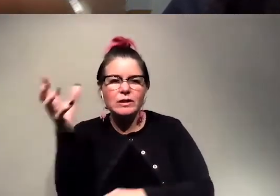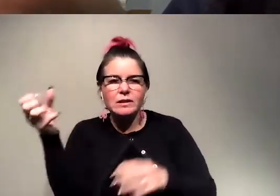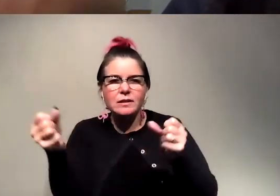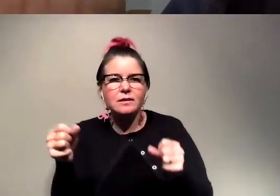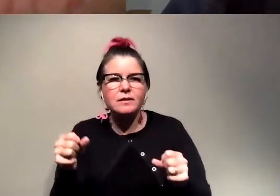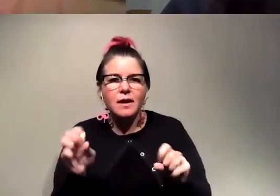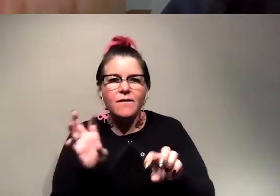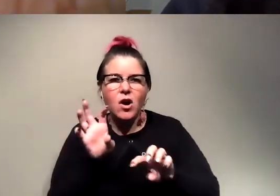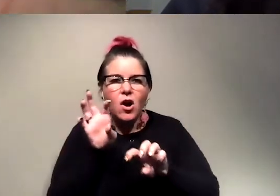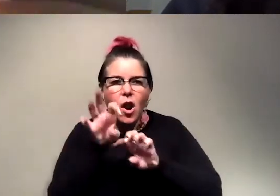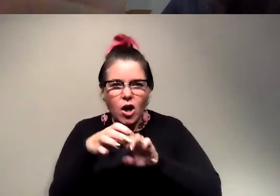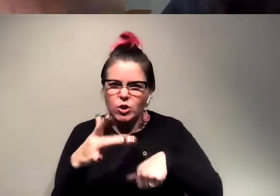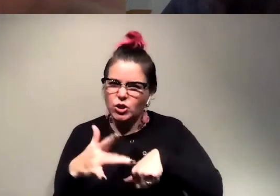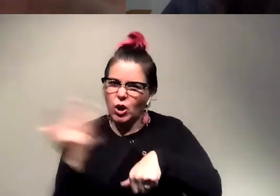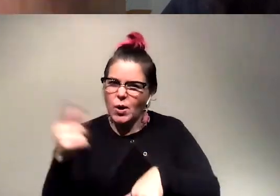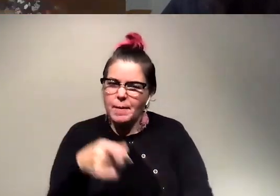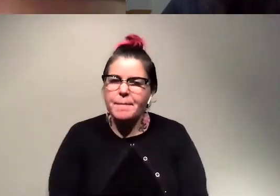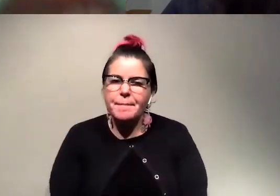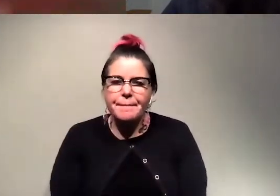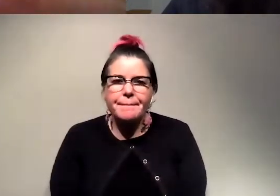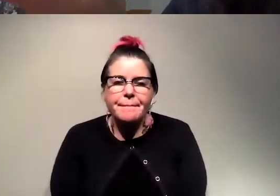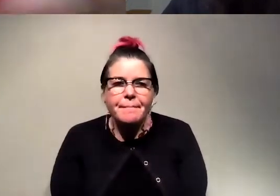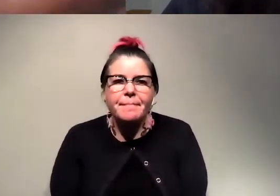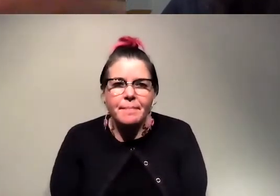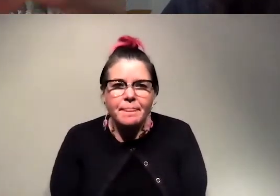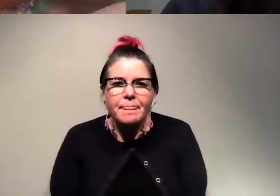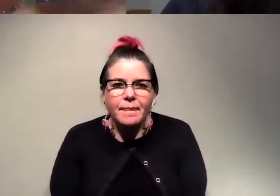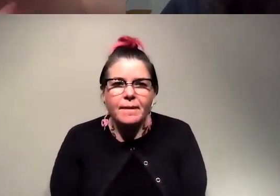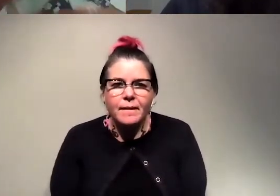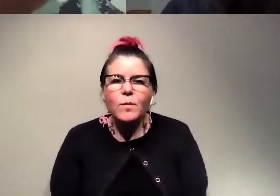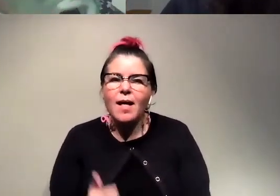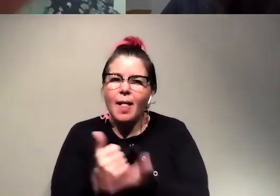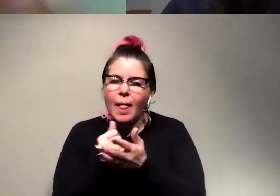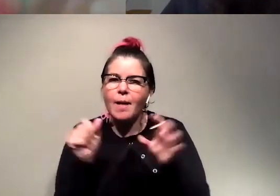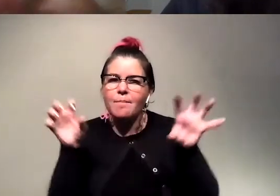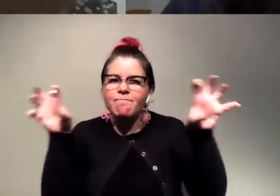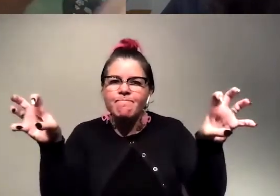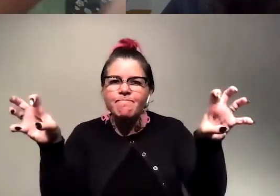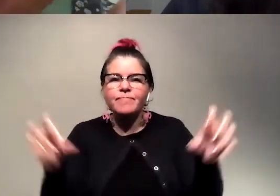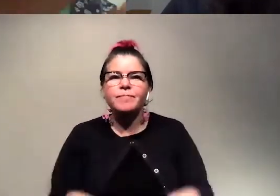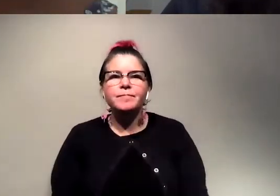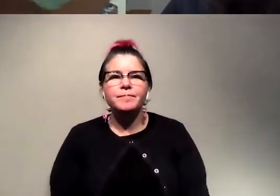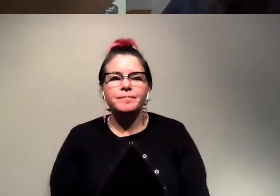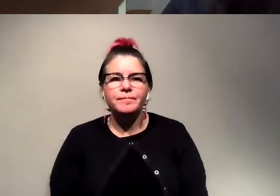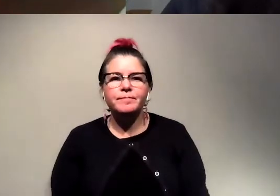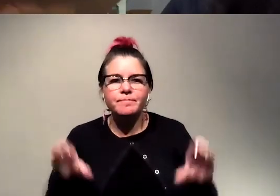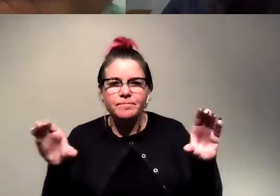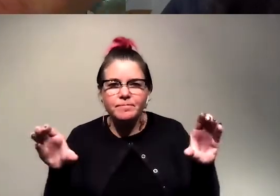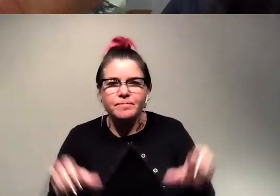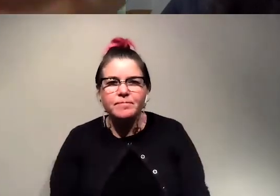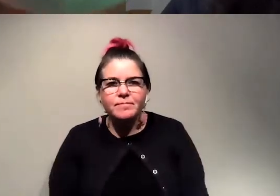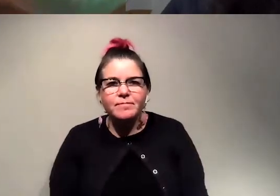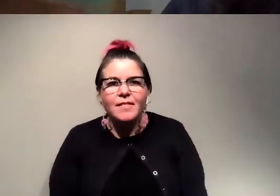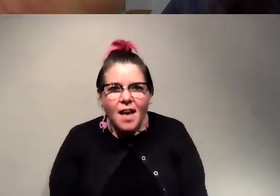also really, really sharp. Wow. To help with like holding on to things. If you can see it.